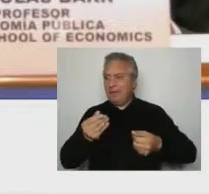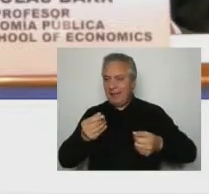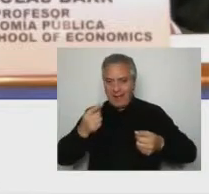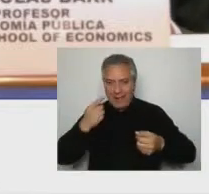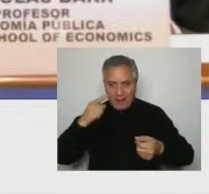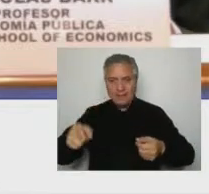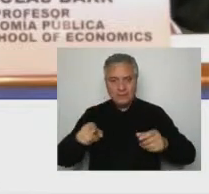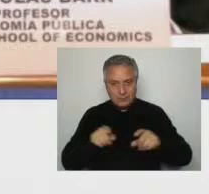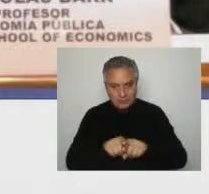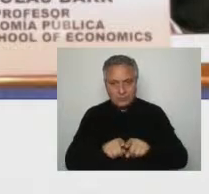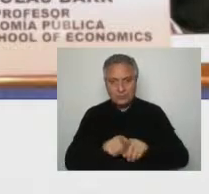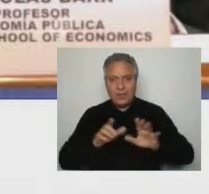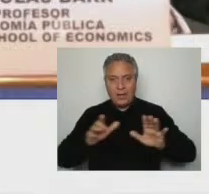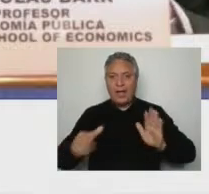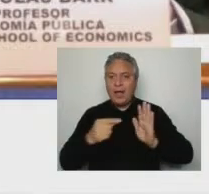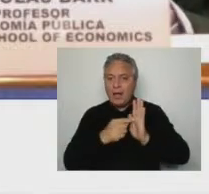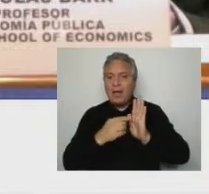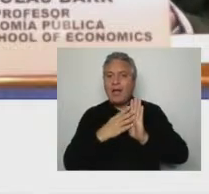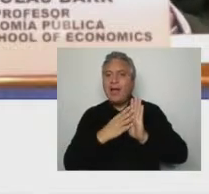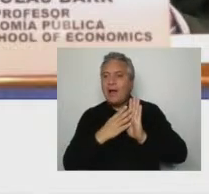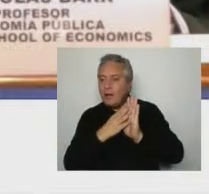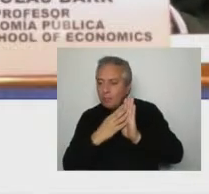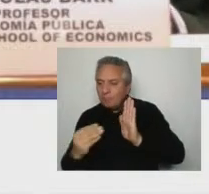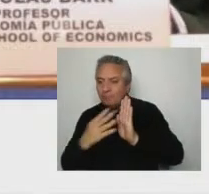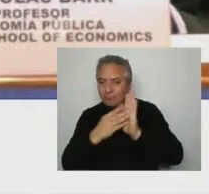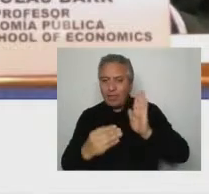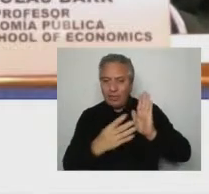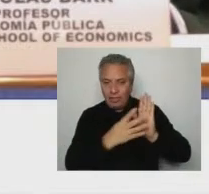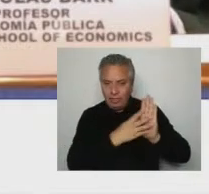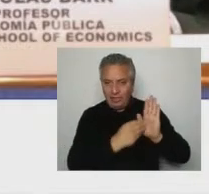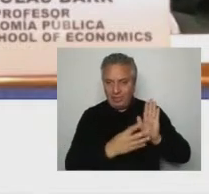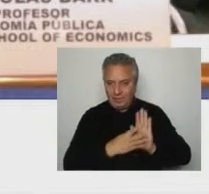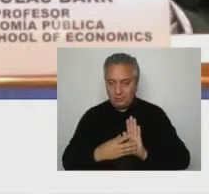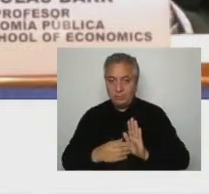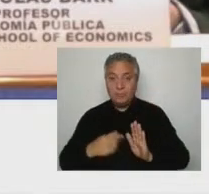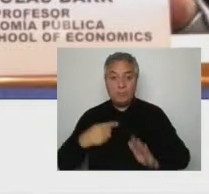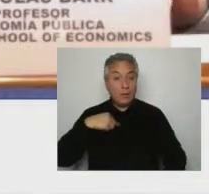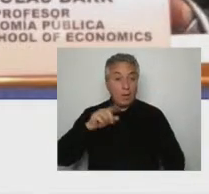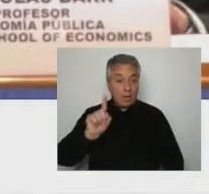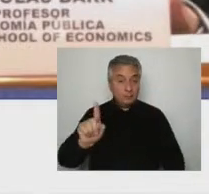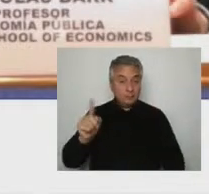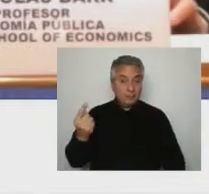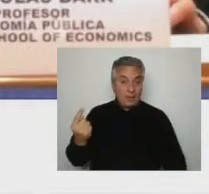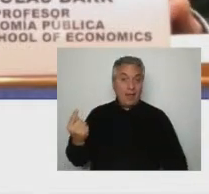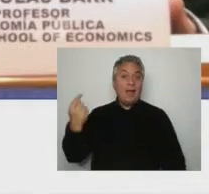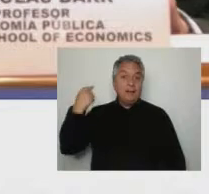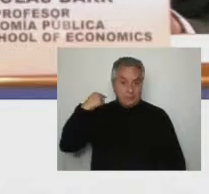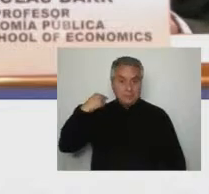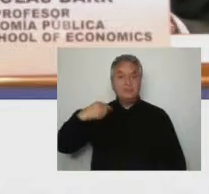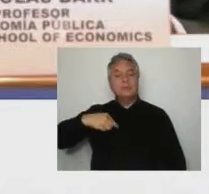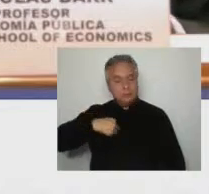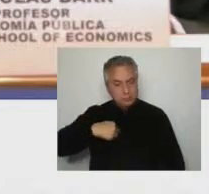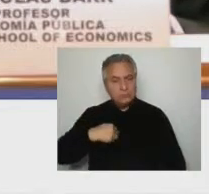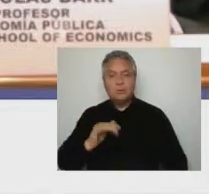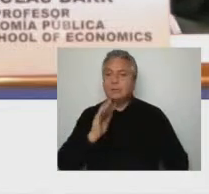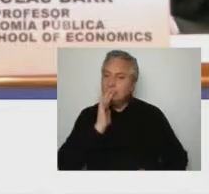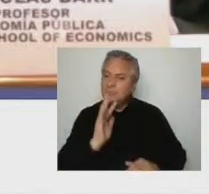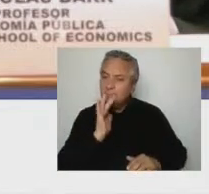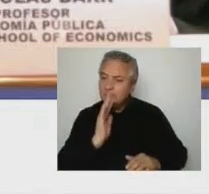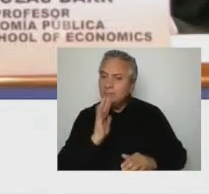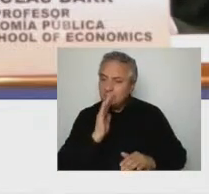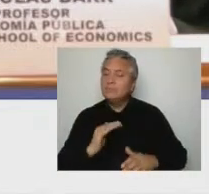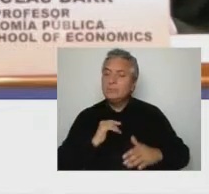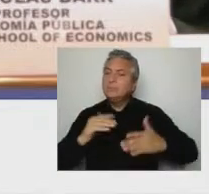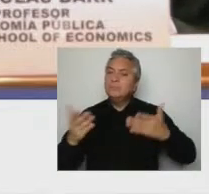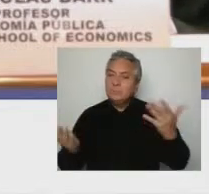models. So I talked yesterday about why markets might not get things right, and I